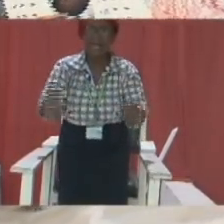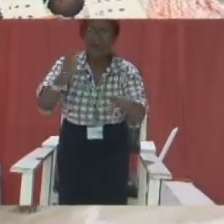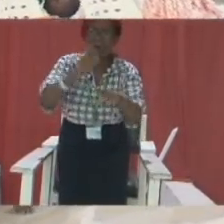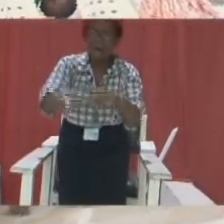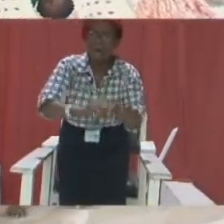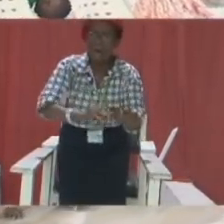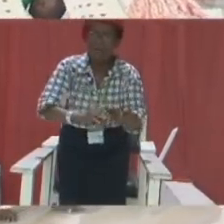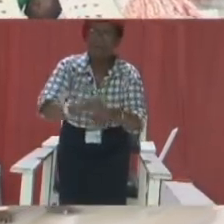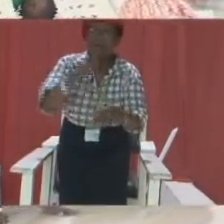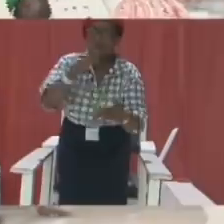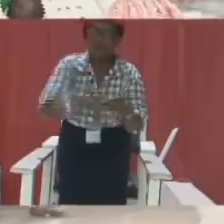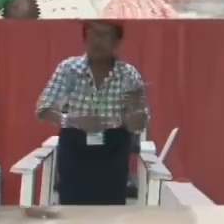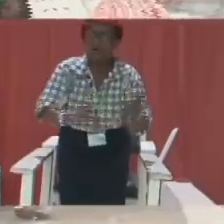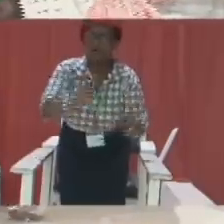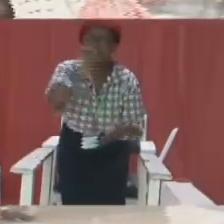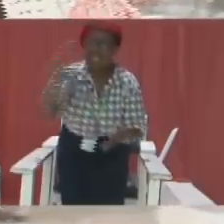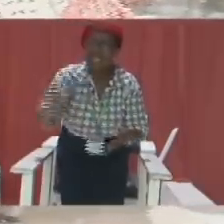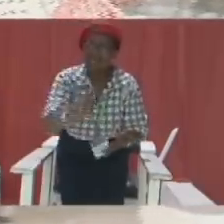whatever I touch,